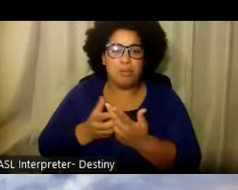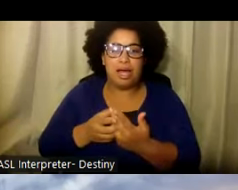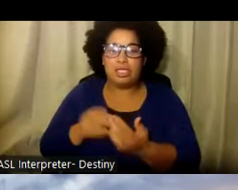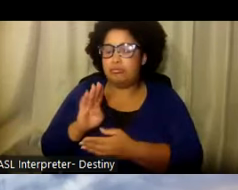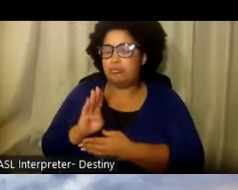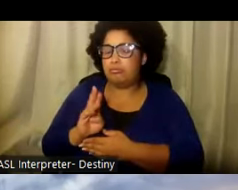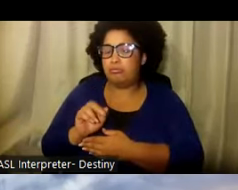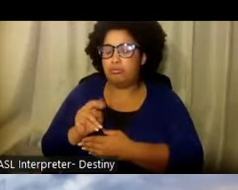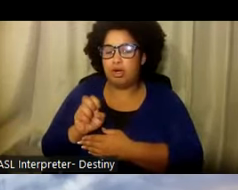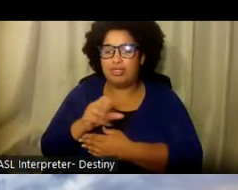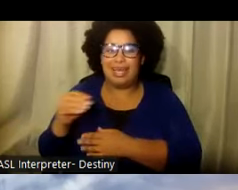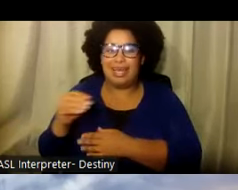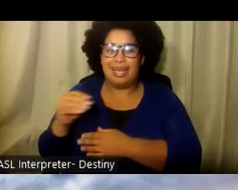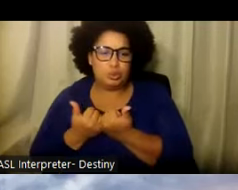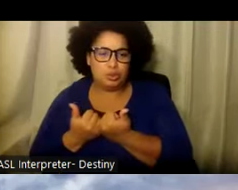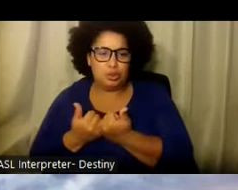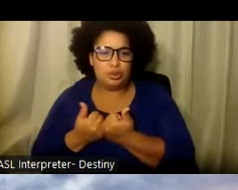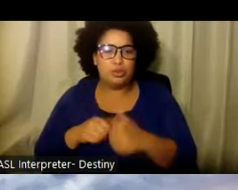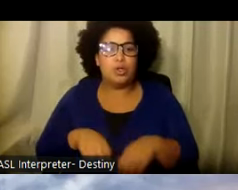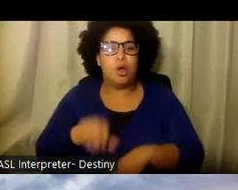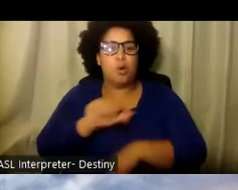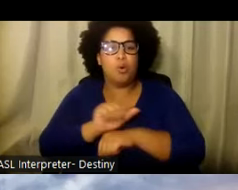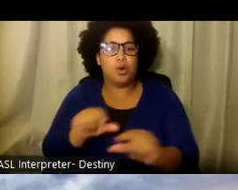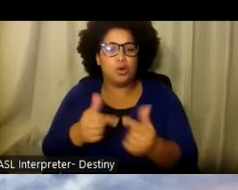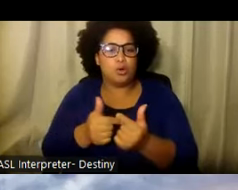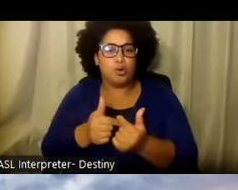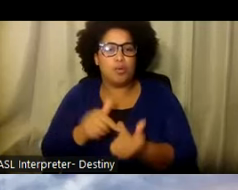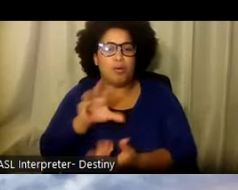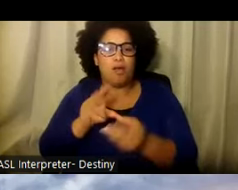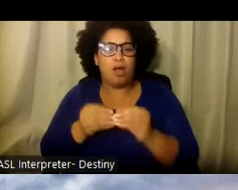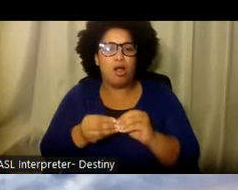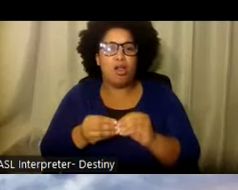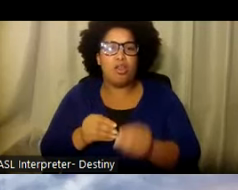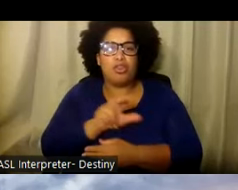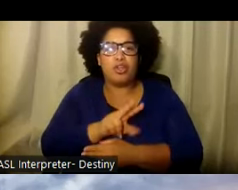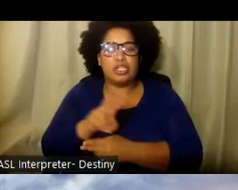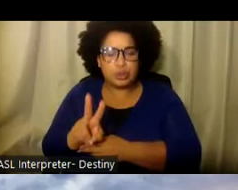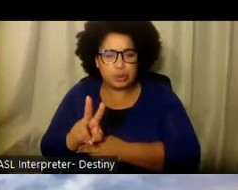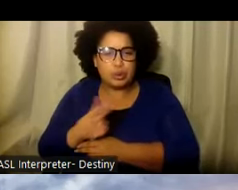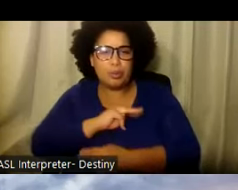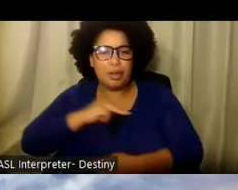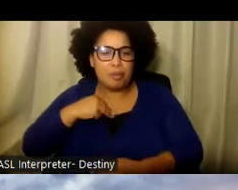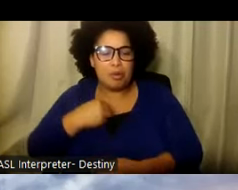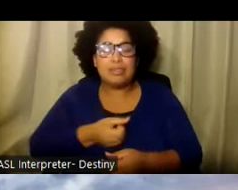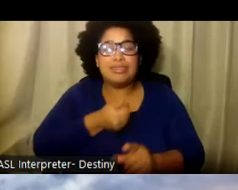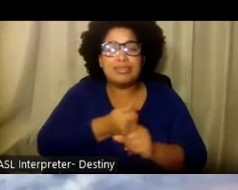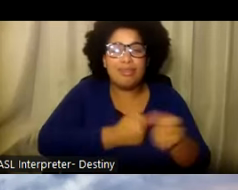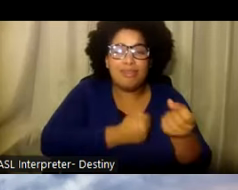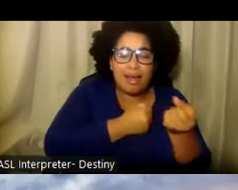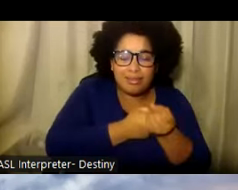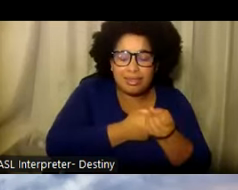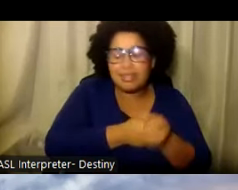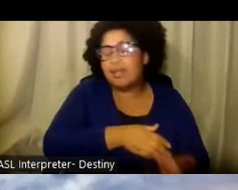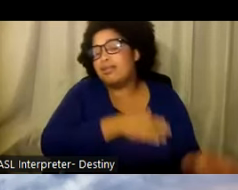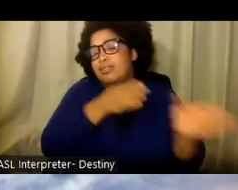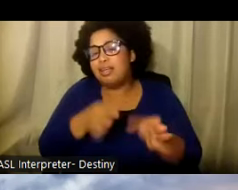Associates. A work group comprised of over 32 members, including self-advocates, family members, service